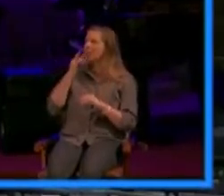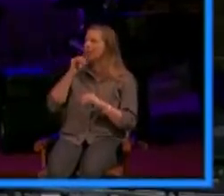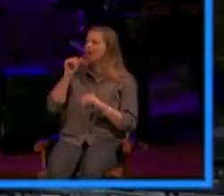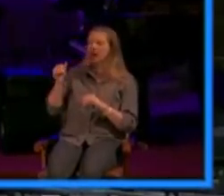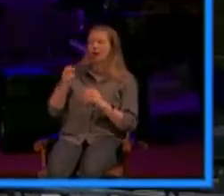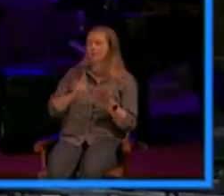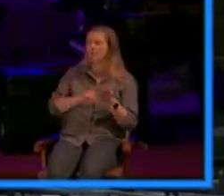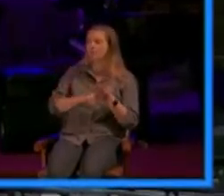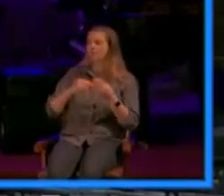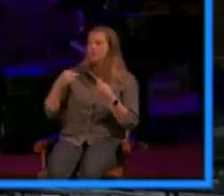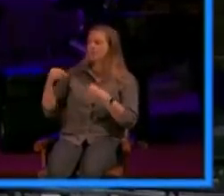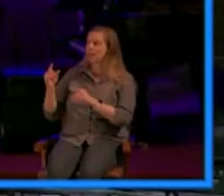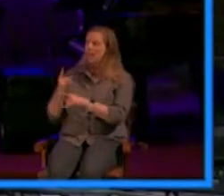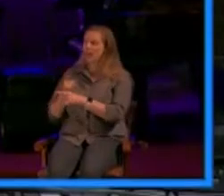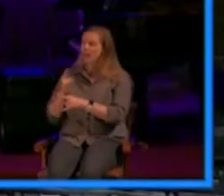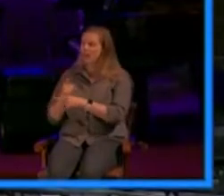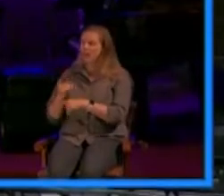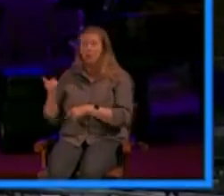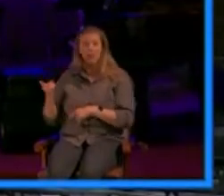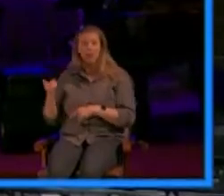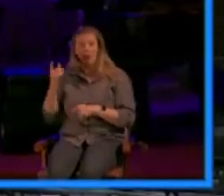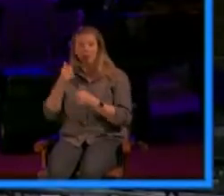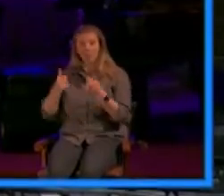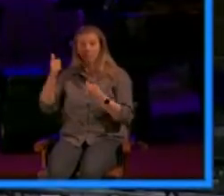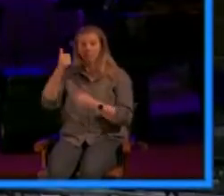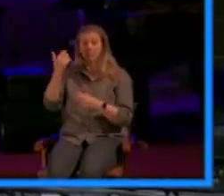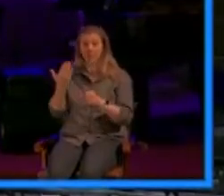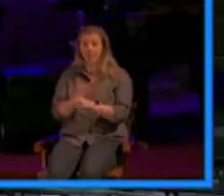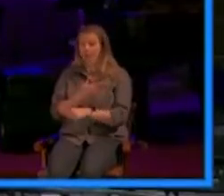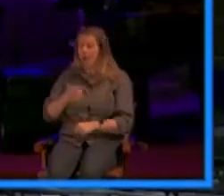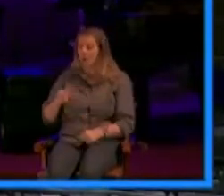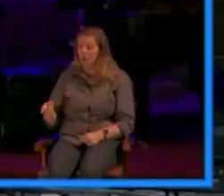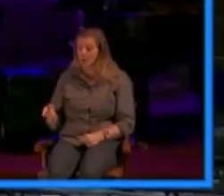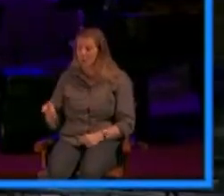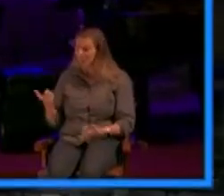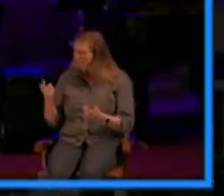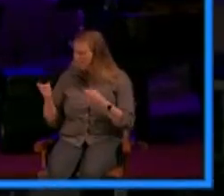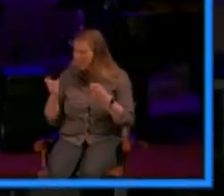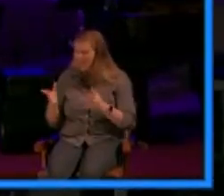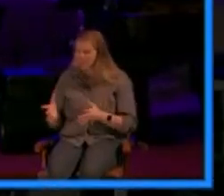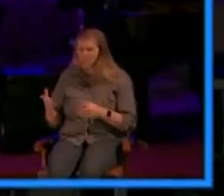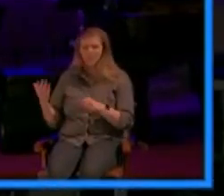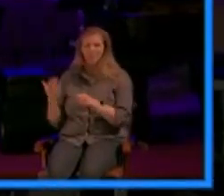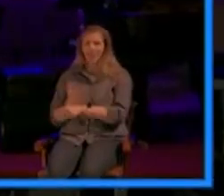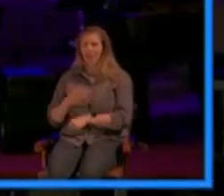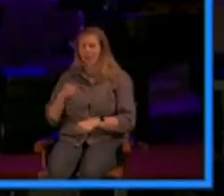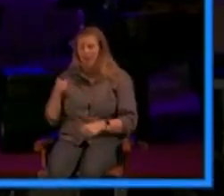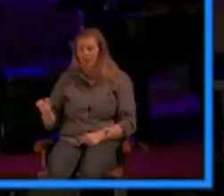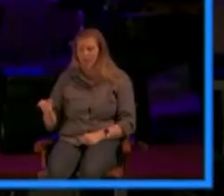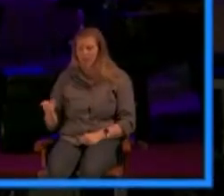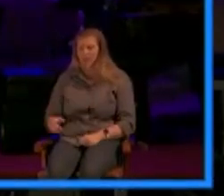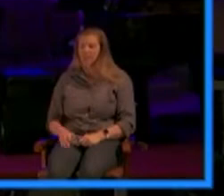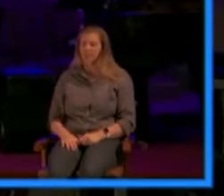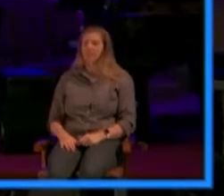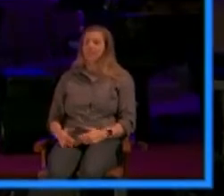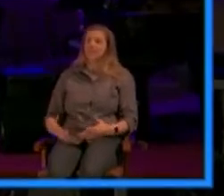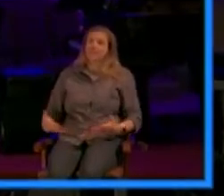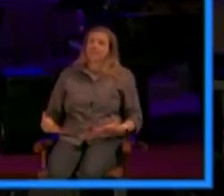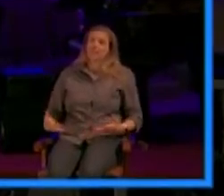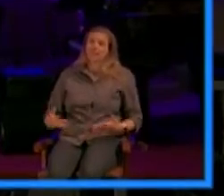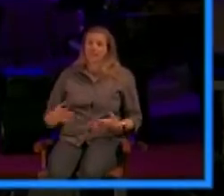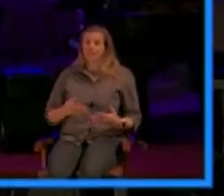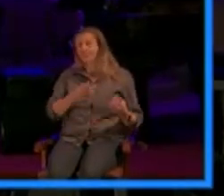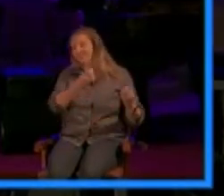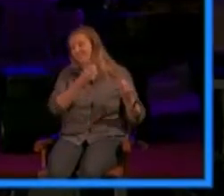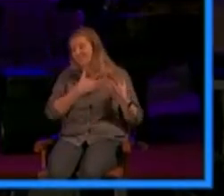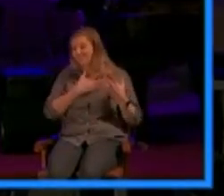my office, and he said, well, I've been fired. I've just lost my job. And I was kind of reaching out to him and trying to console him. And he said, oh, no,